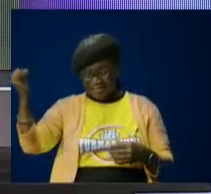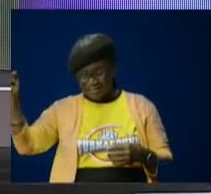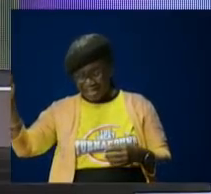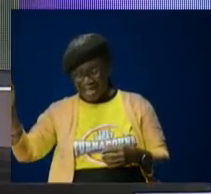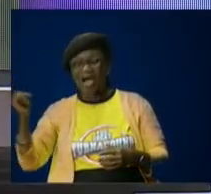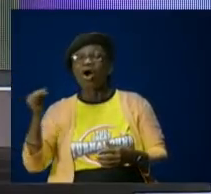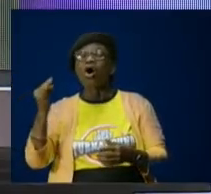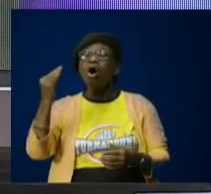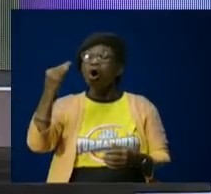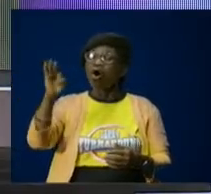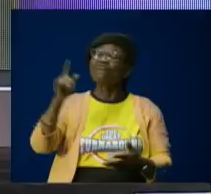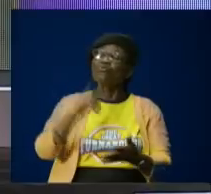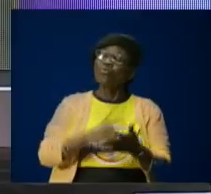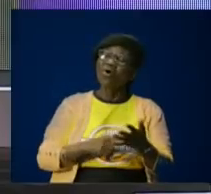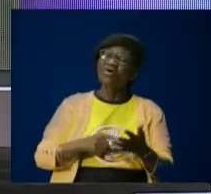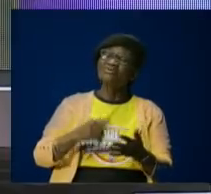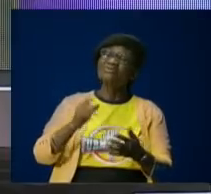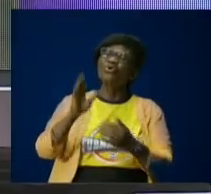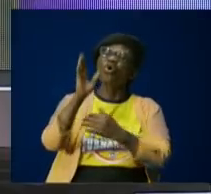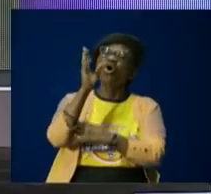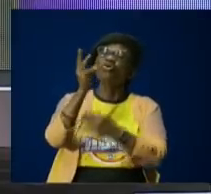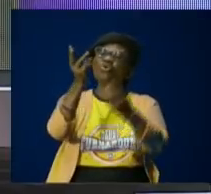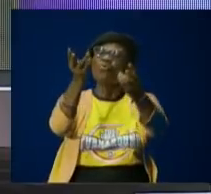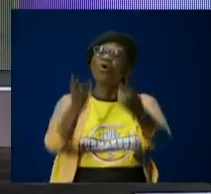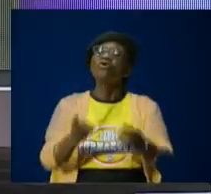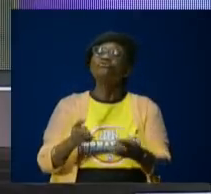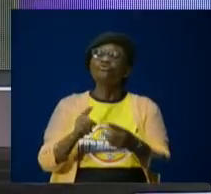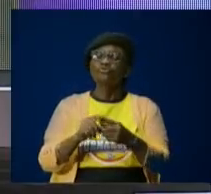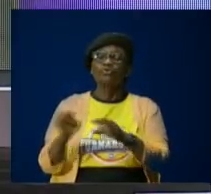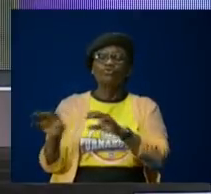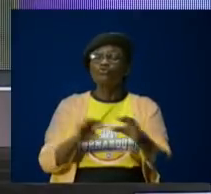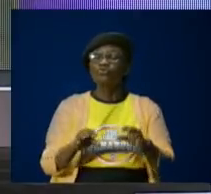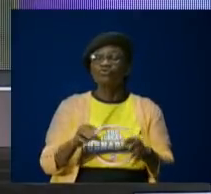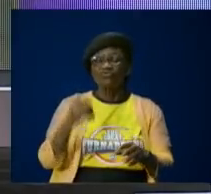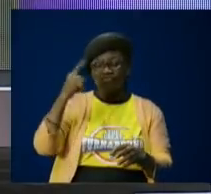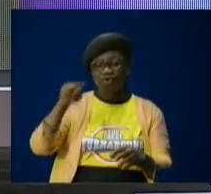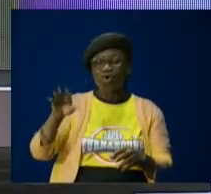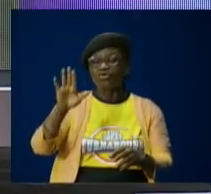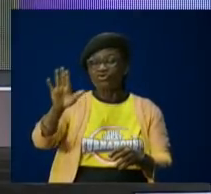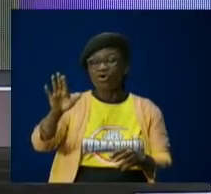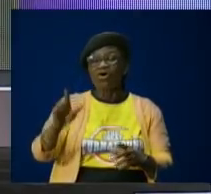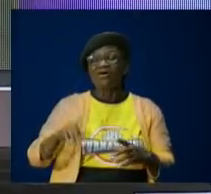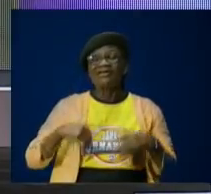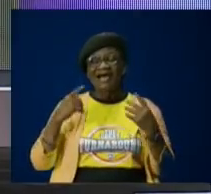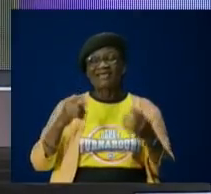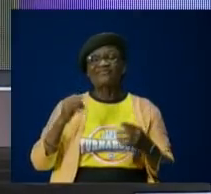He has a rough idea. He might not know all the details,